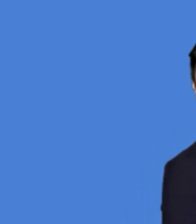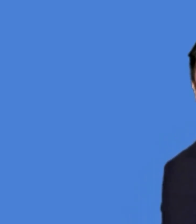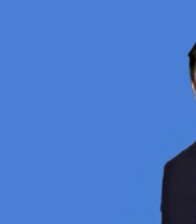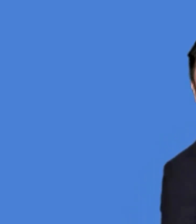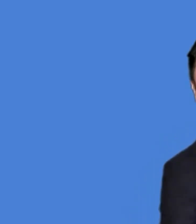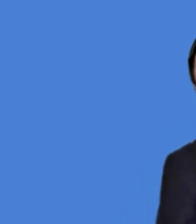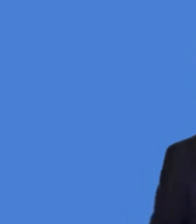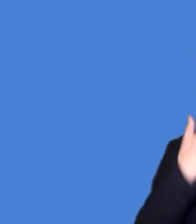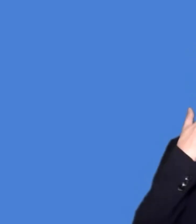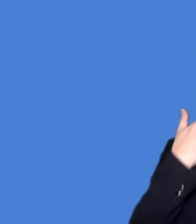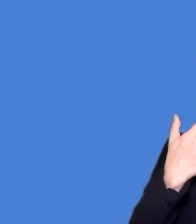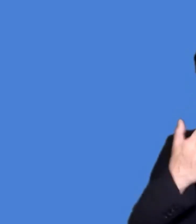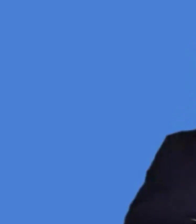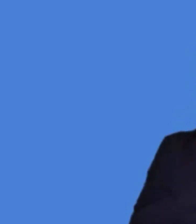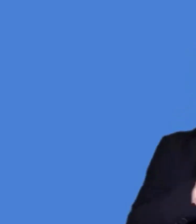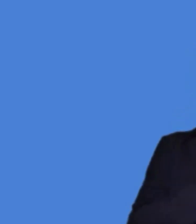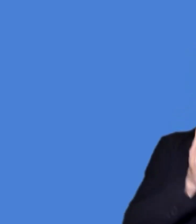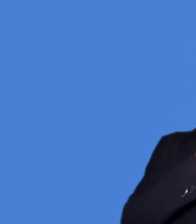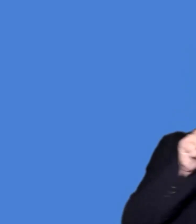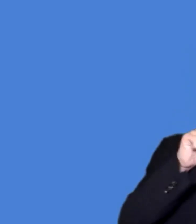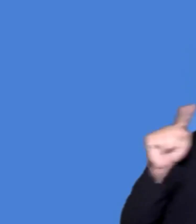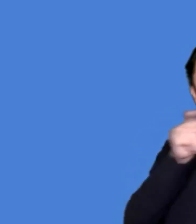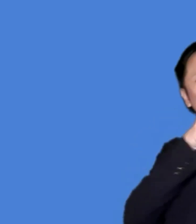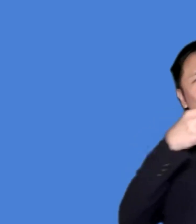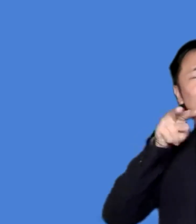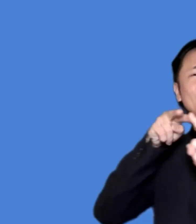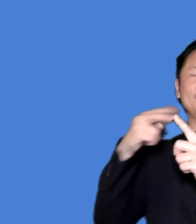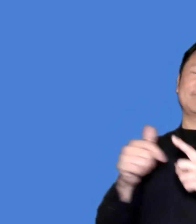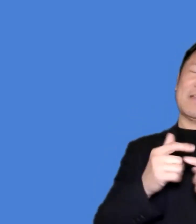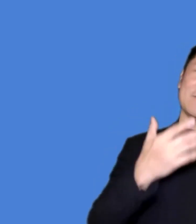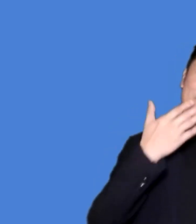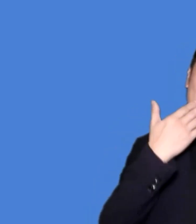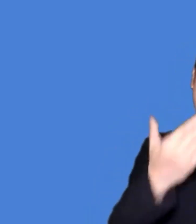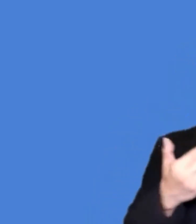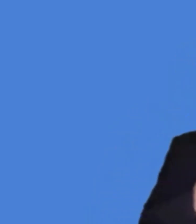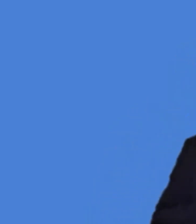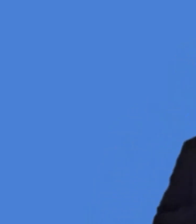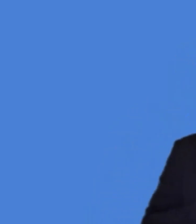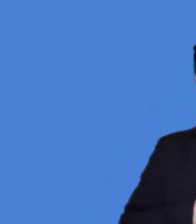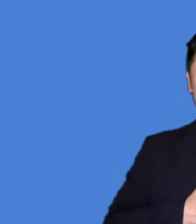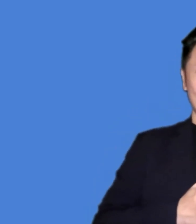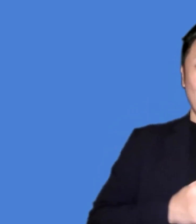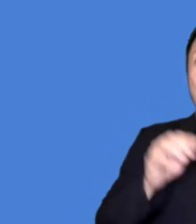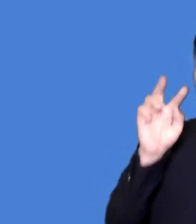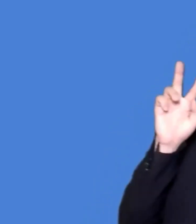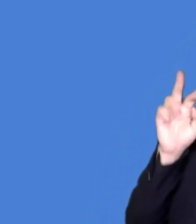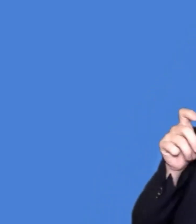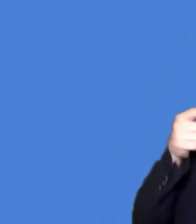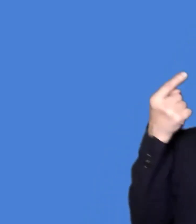things that we need to be talking about. Thank you for highlighting what are the specific